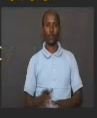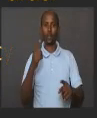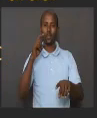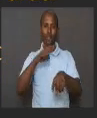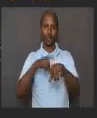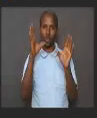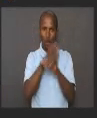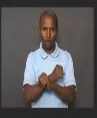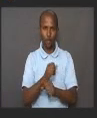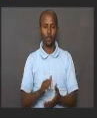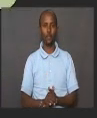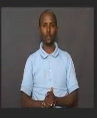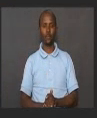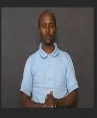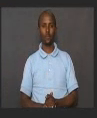Time's up.